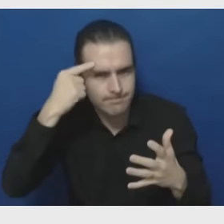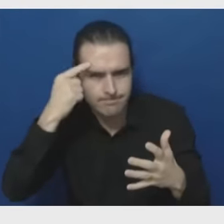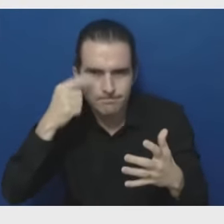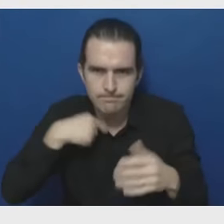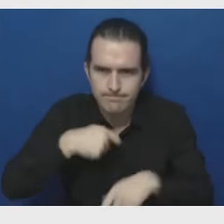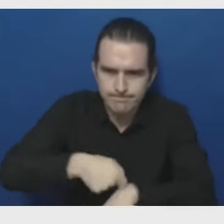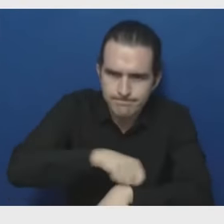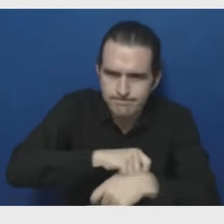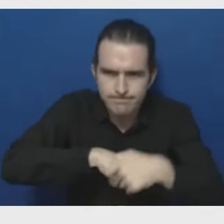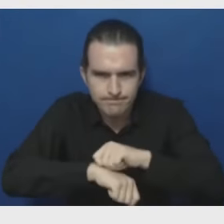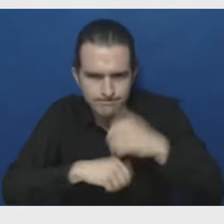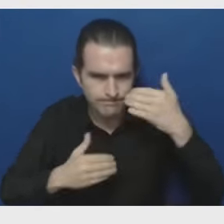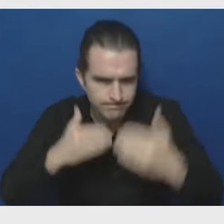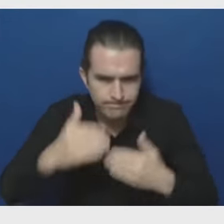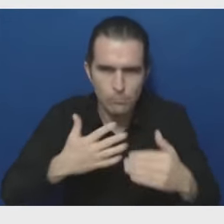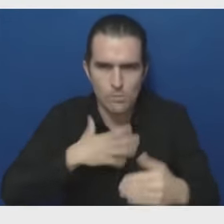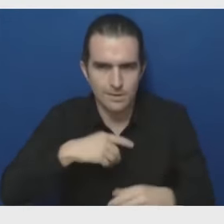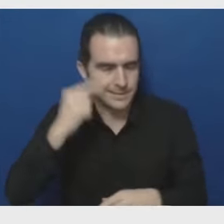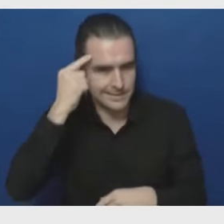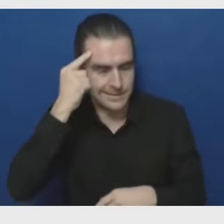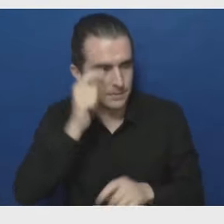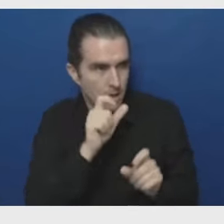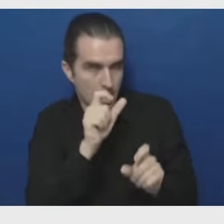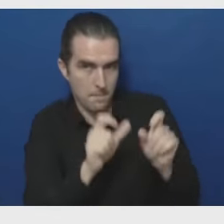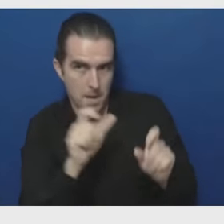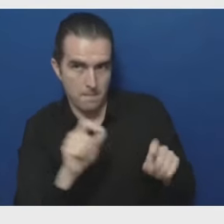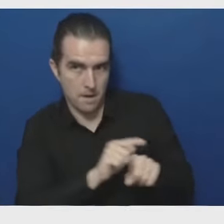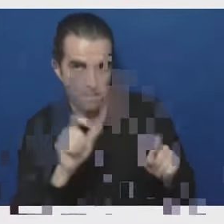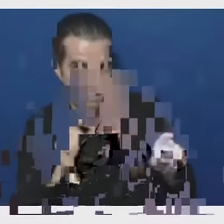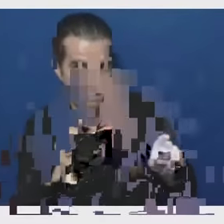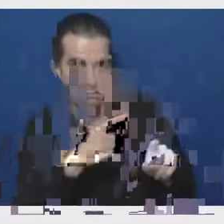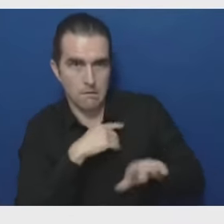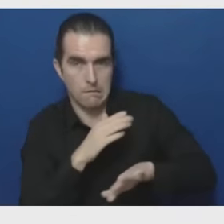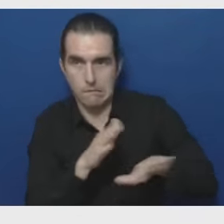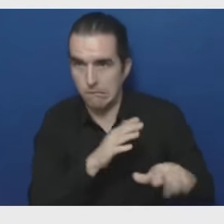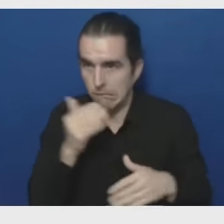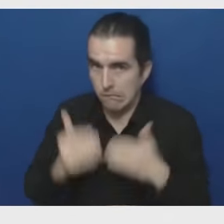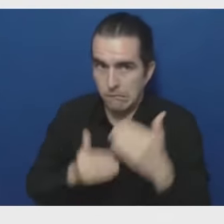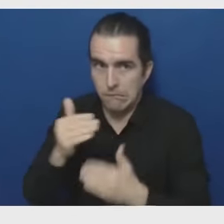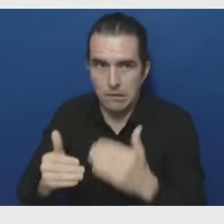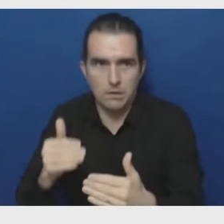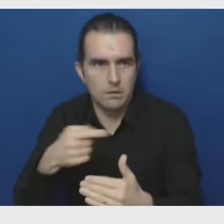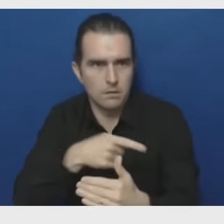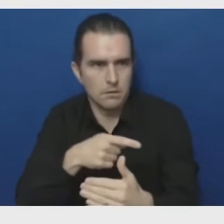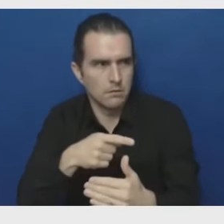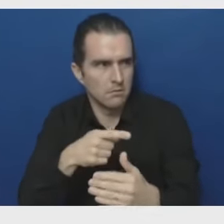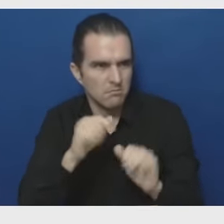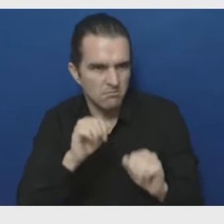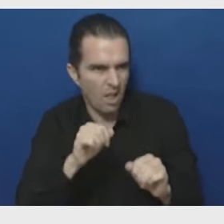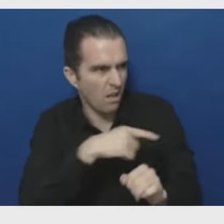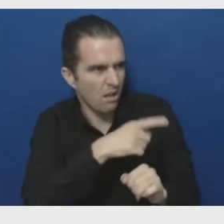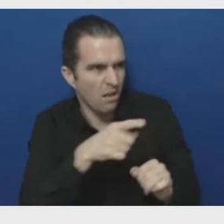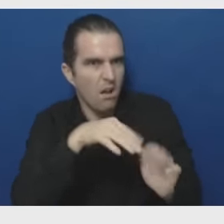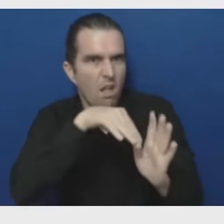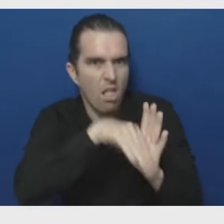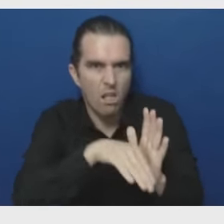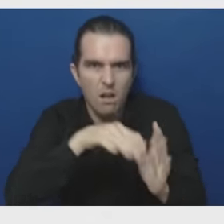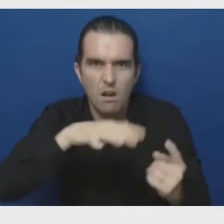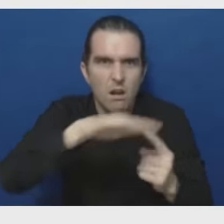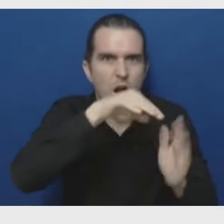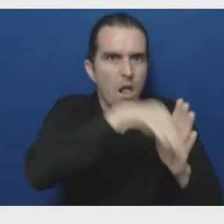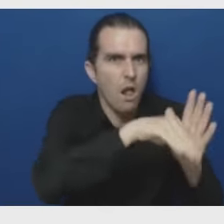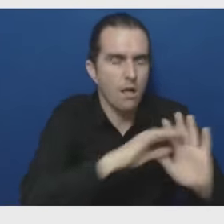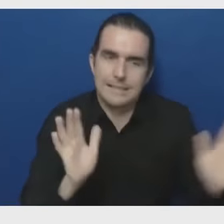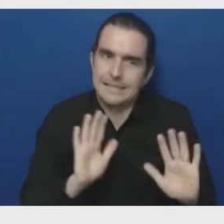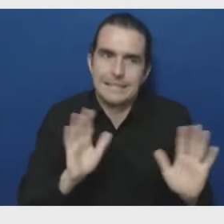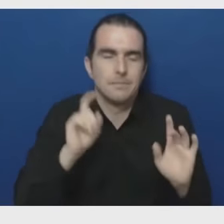not on their backs, and not doing damage to the planet. So this discussion for me, lots more advocacy that you have to